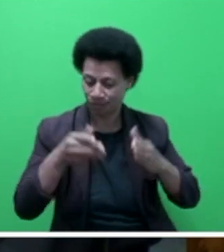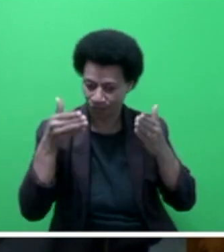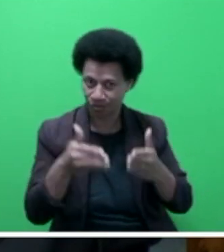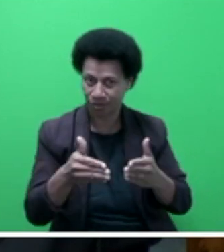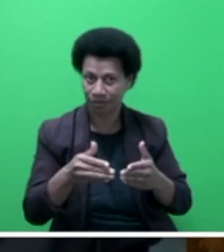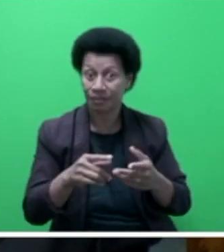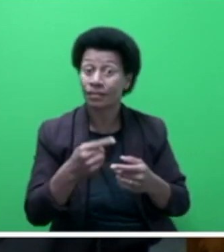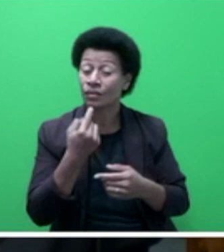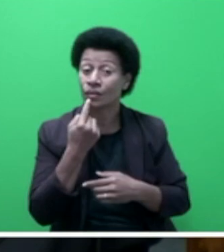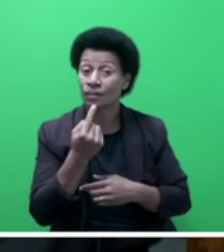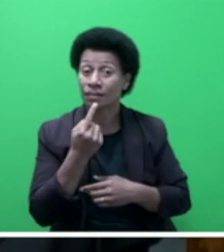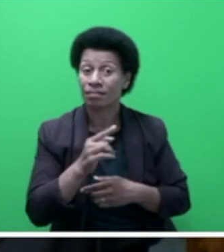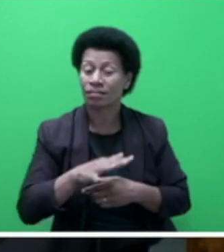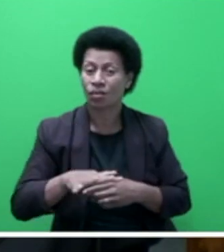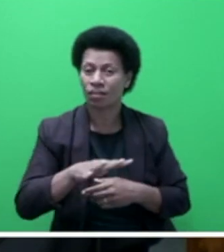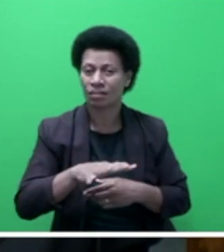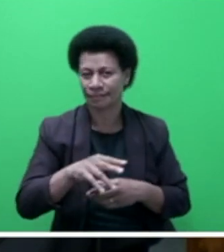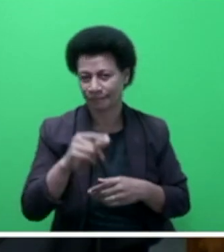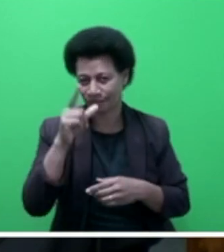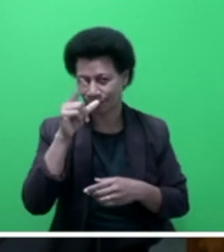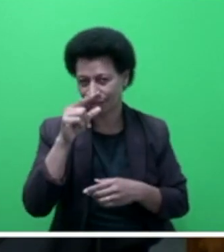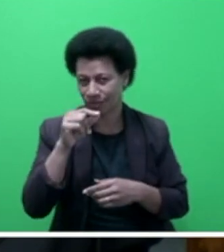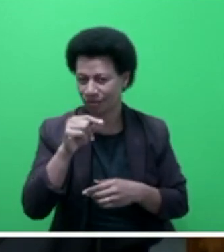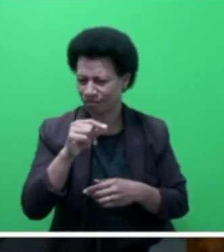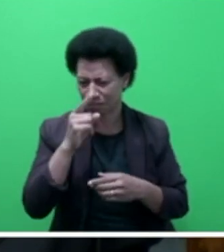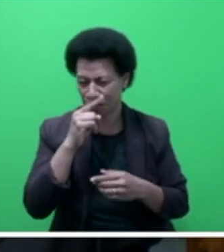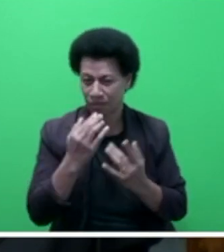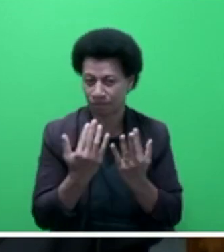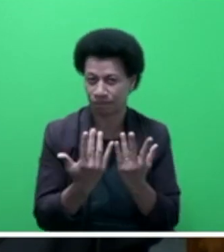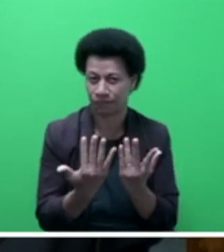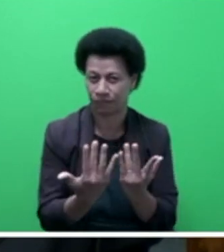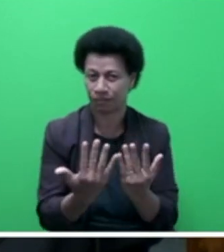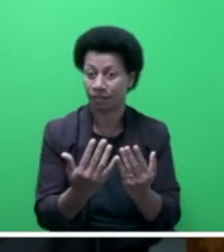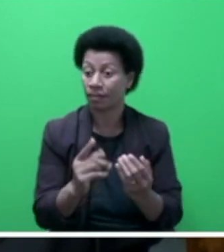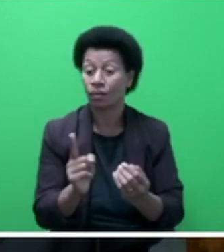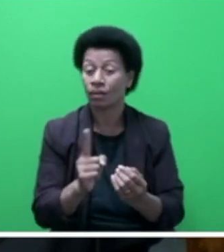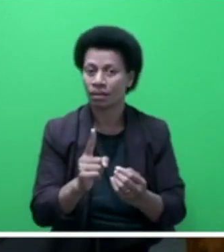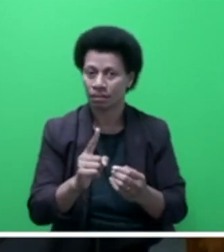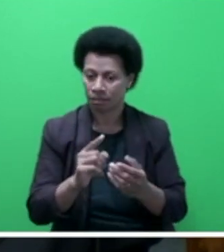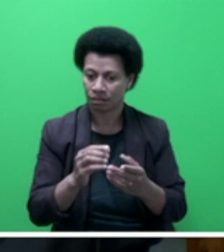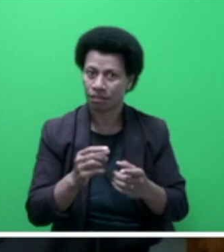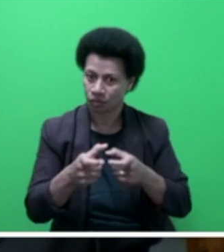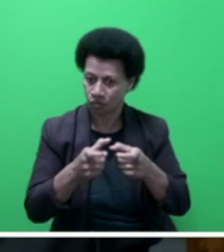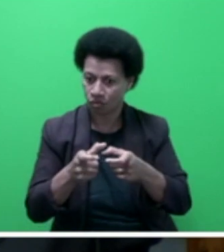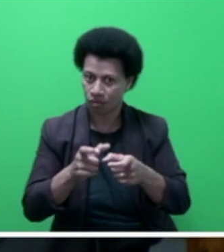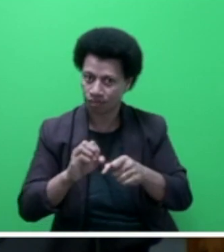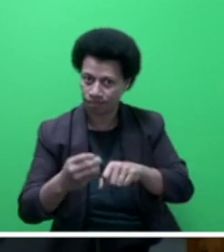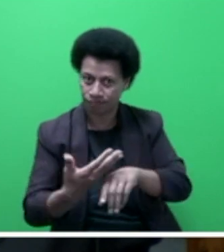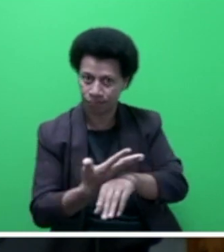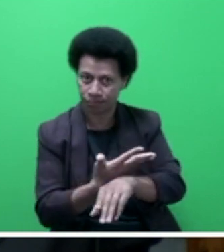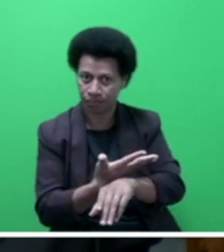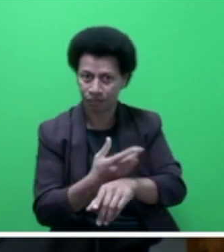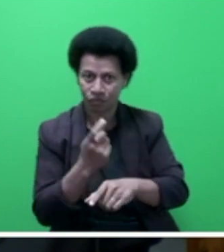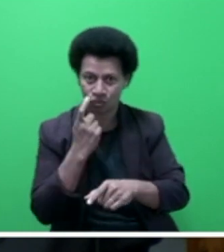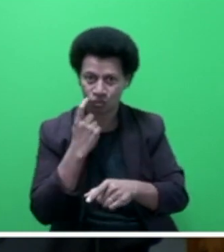by saying that the most vulnerable Fijians have a greater battle than the transmission of COVID-19, and that is the